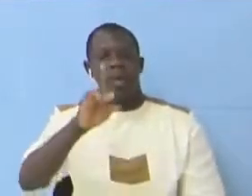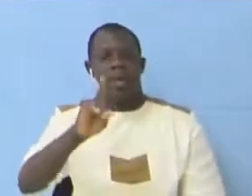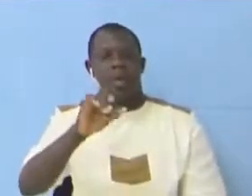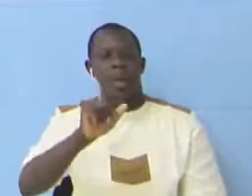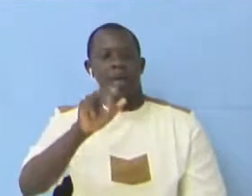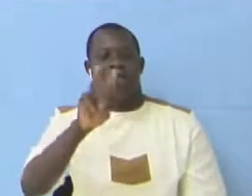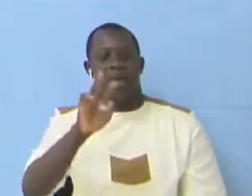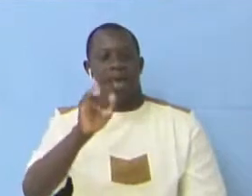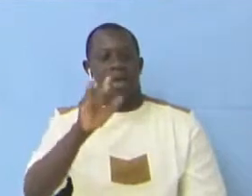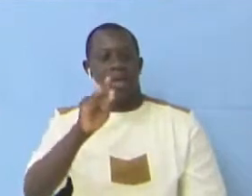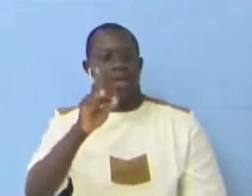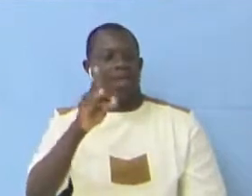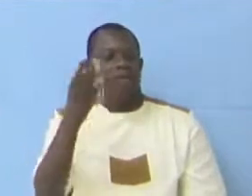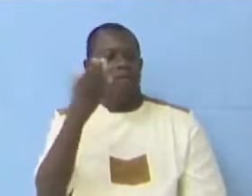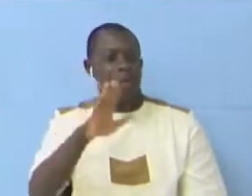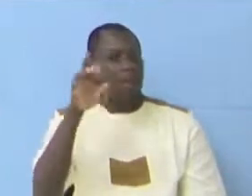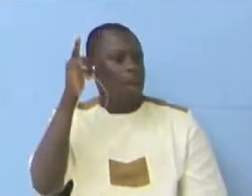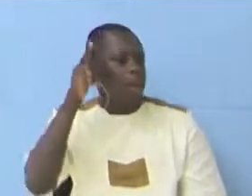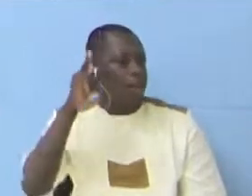Gibson, Liberian.